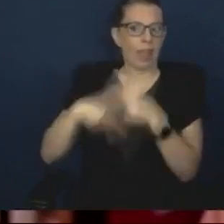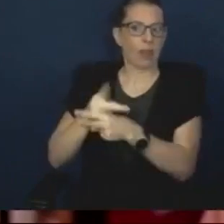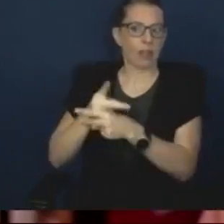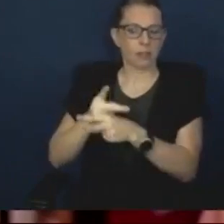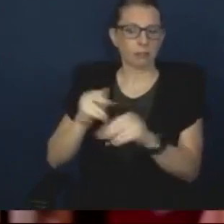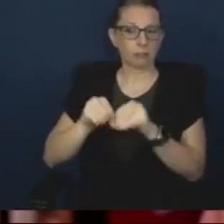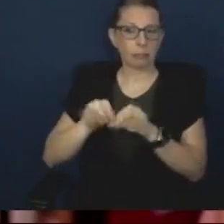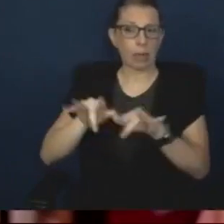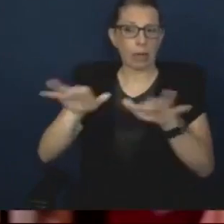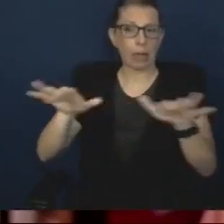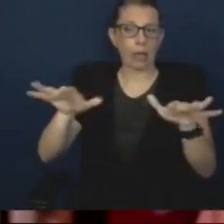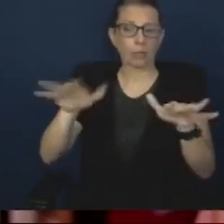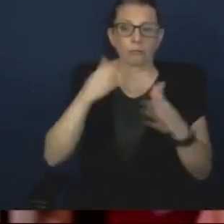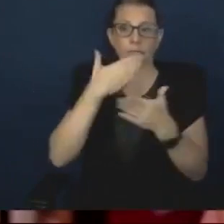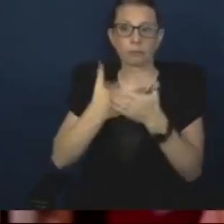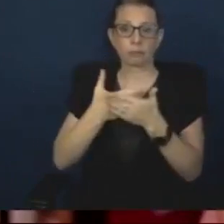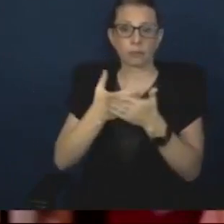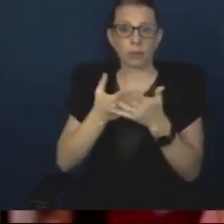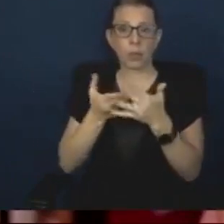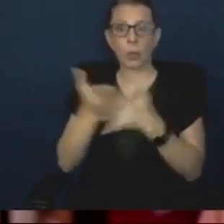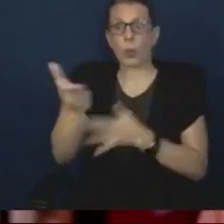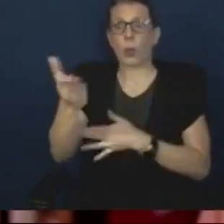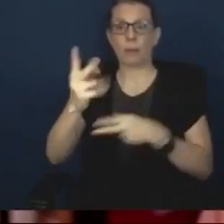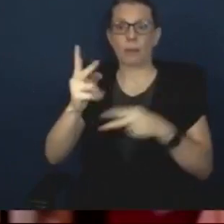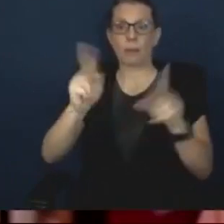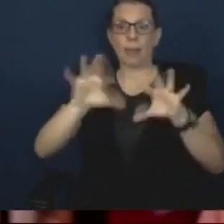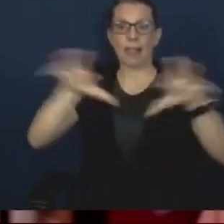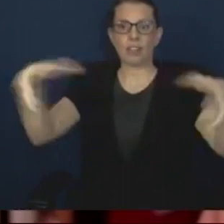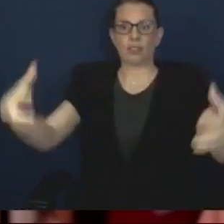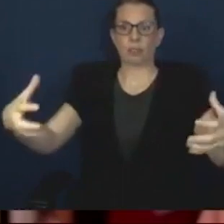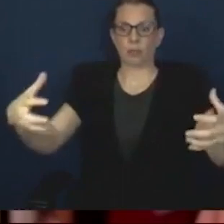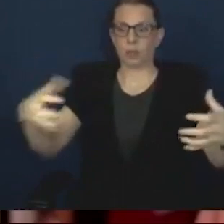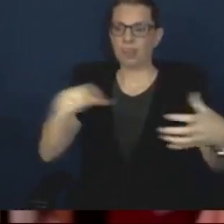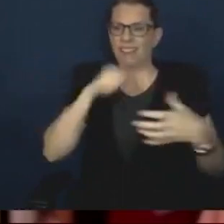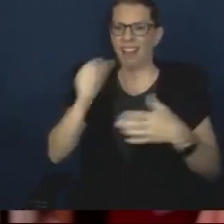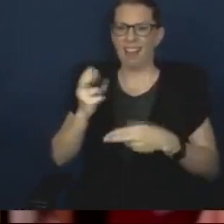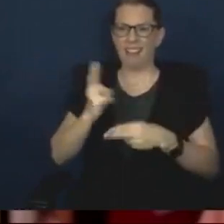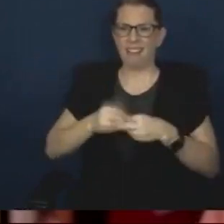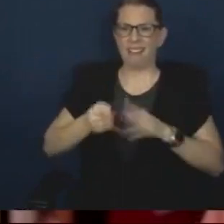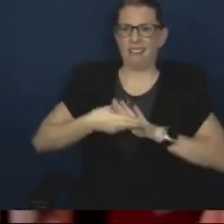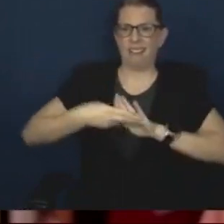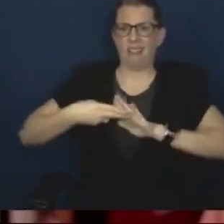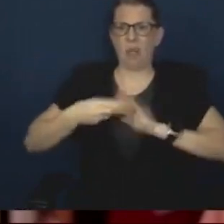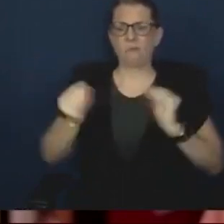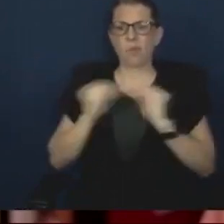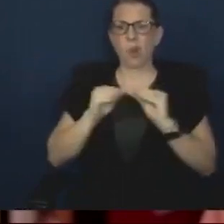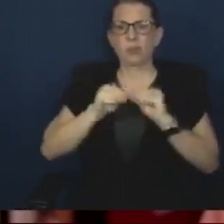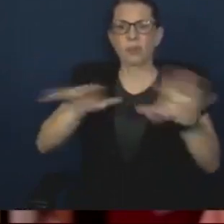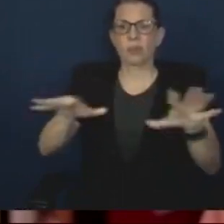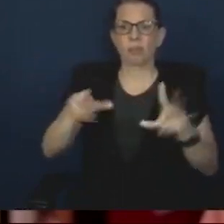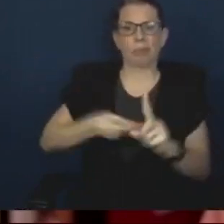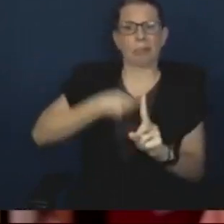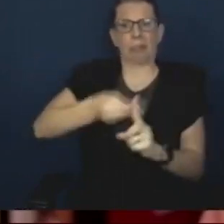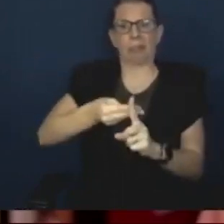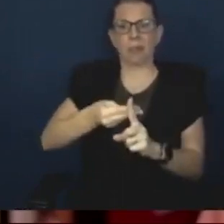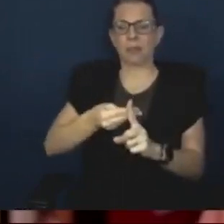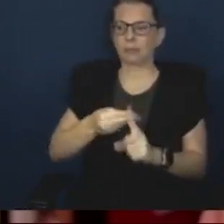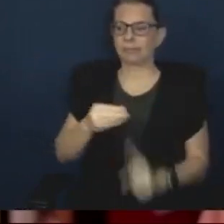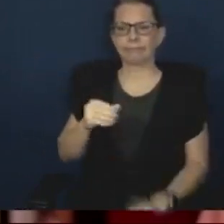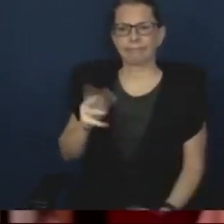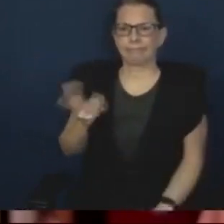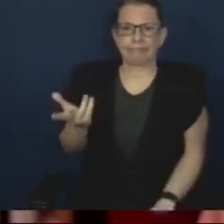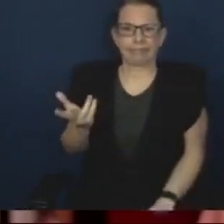population. We never accuse them of being more transmissible. They are simply more fit, they're antigenically selected,